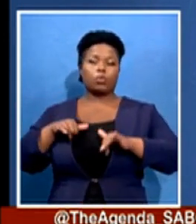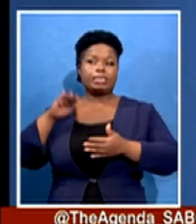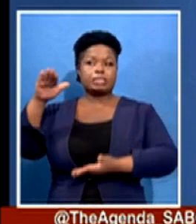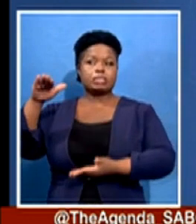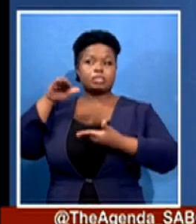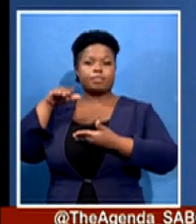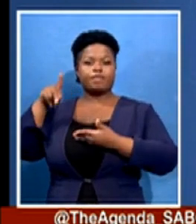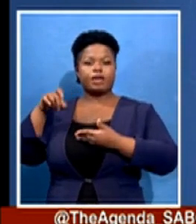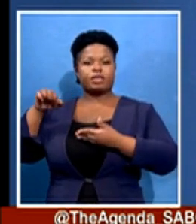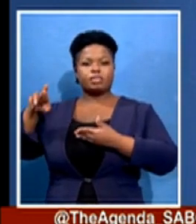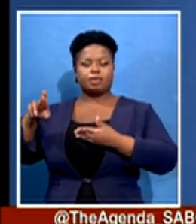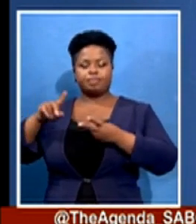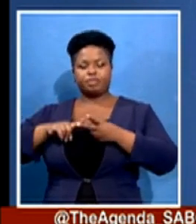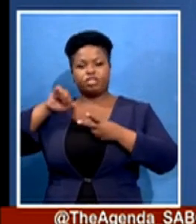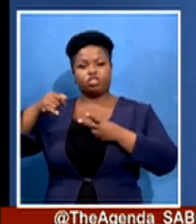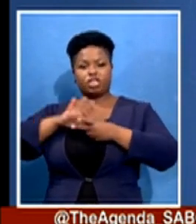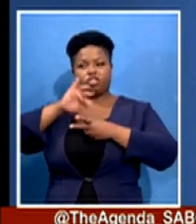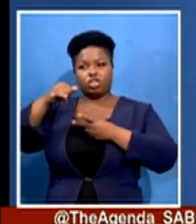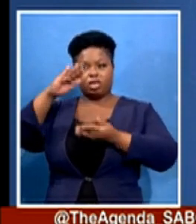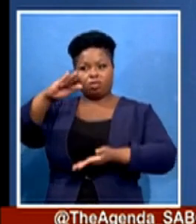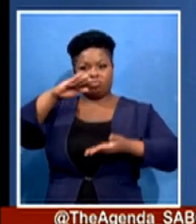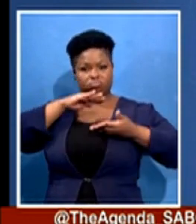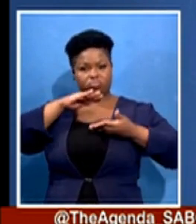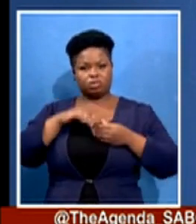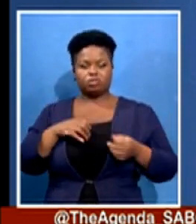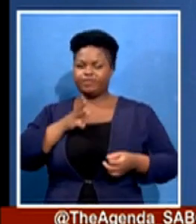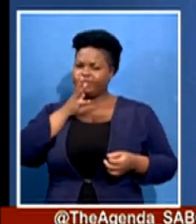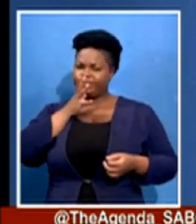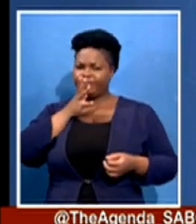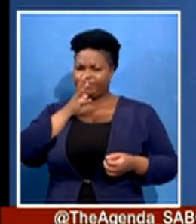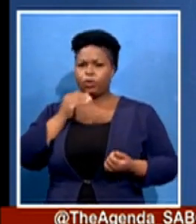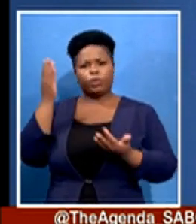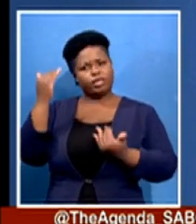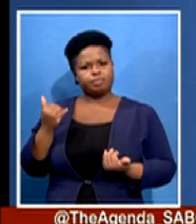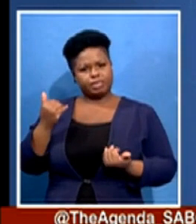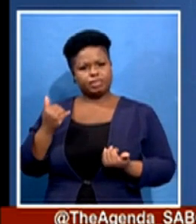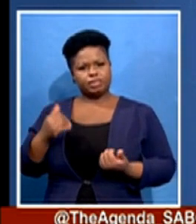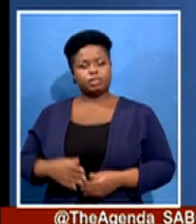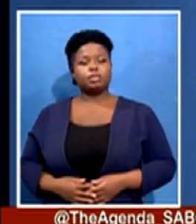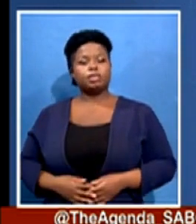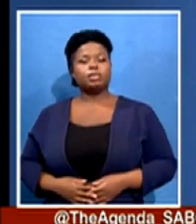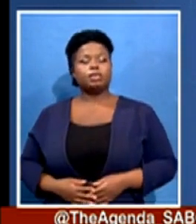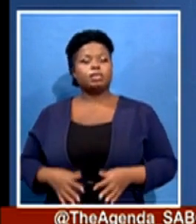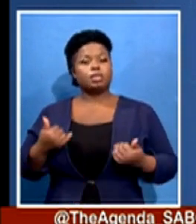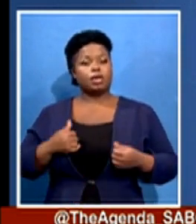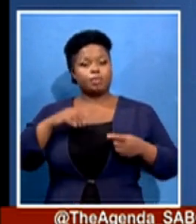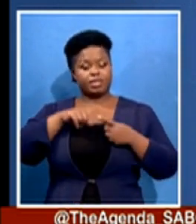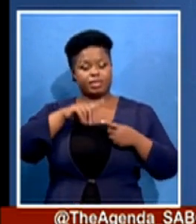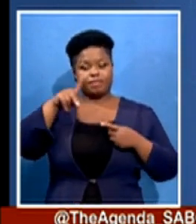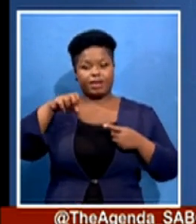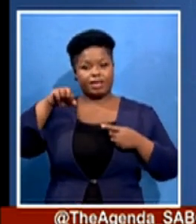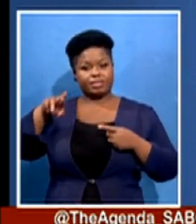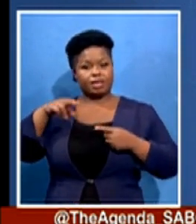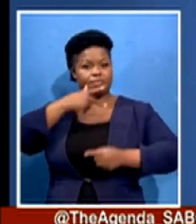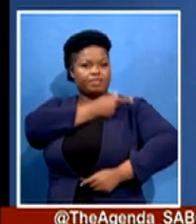vaccine in much larger quantities now. Now, one of the things about the Pfizer vaccine is that it requires these ultra-cold